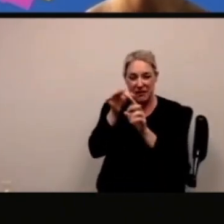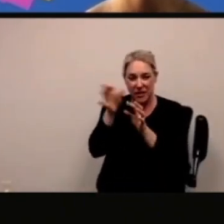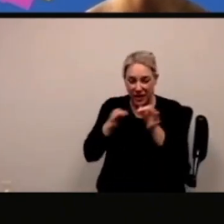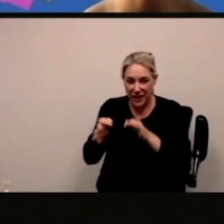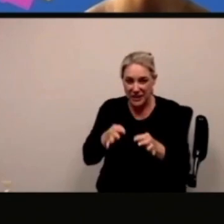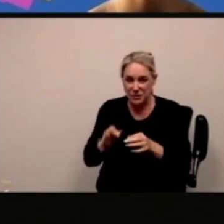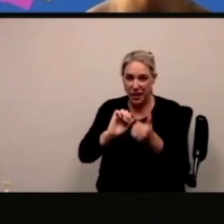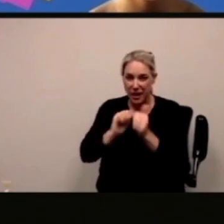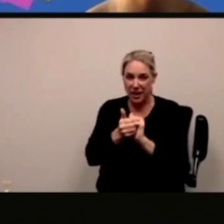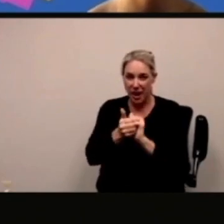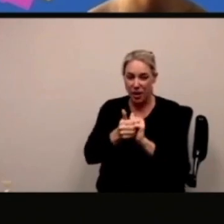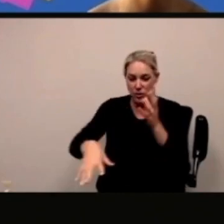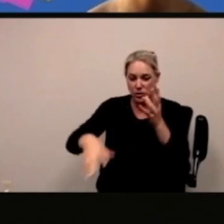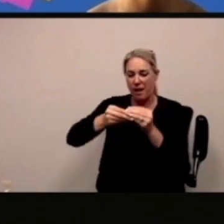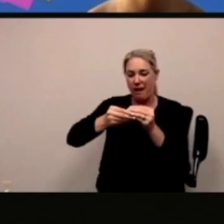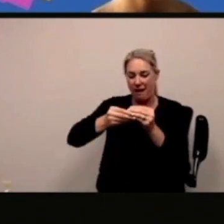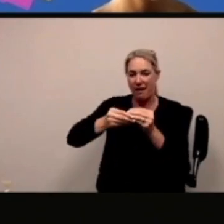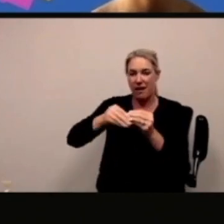we would do that.